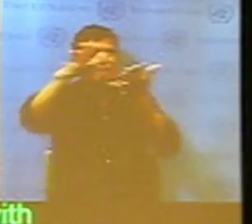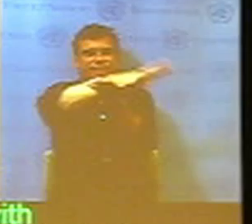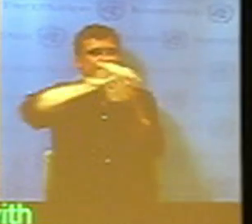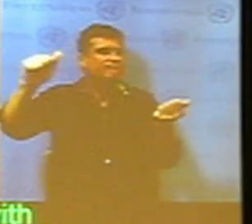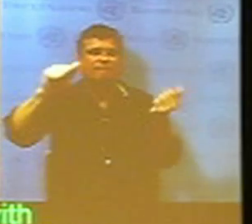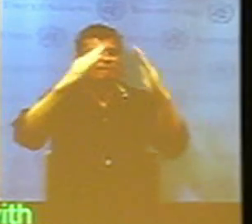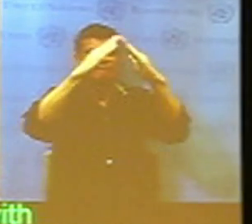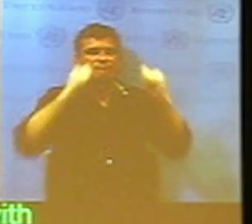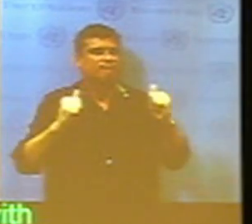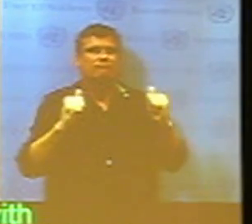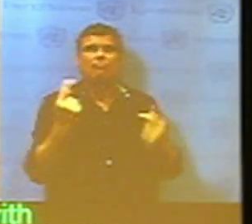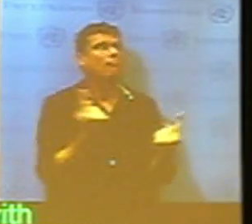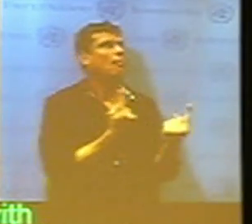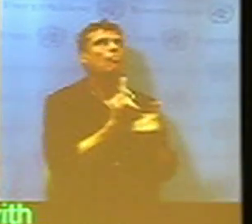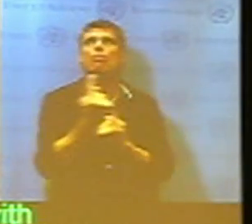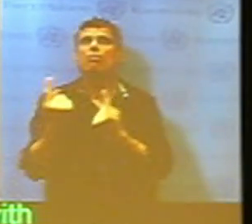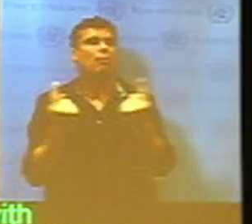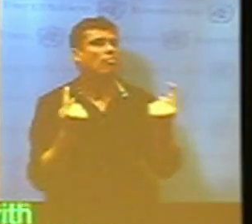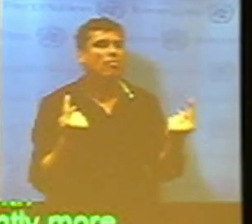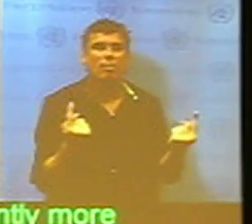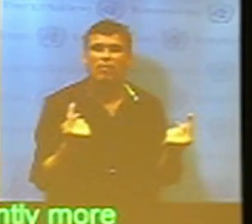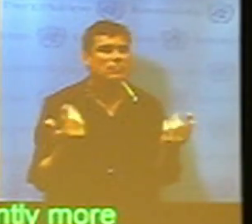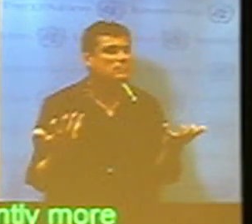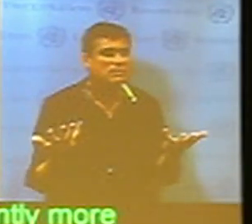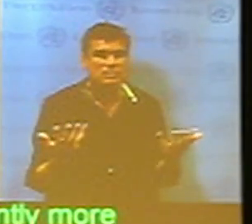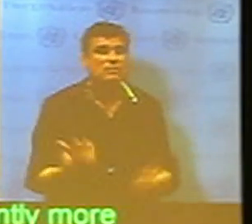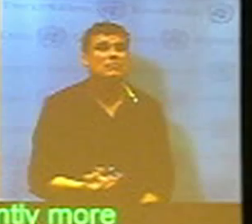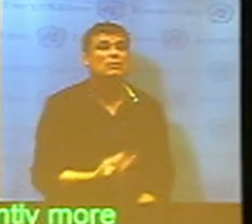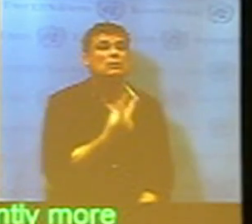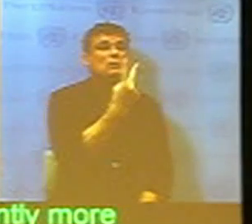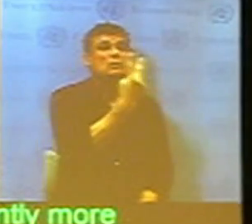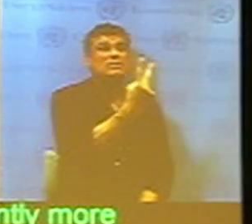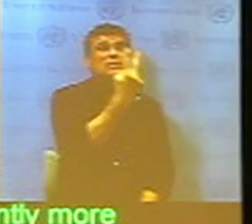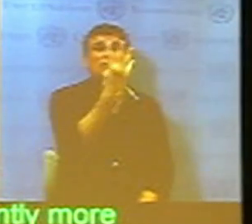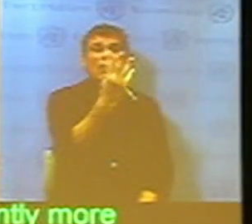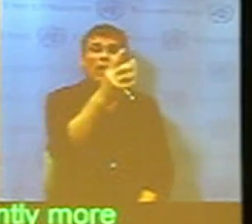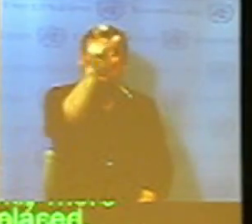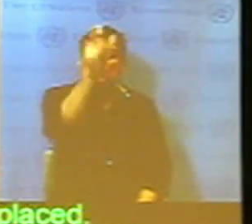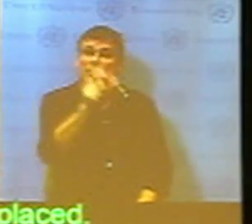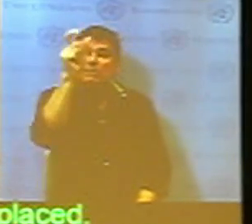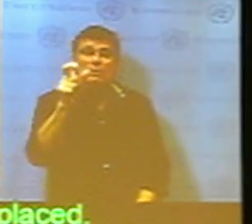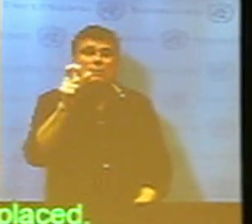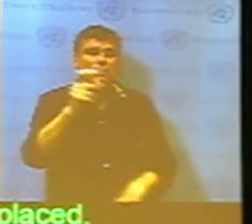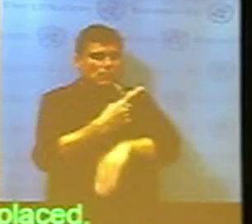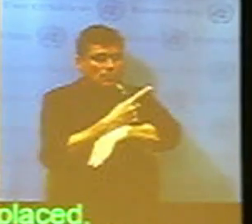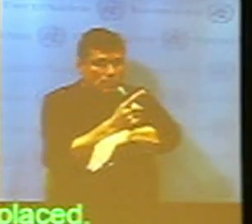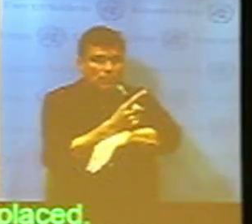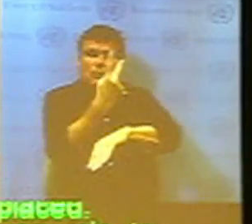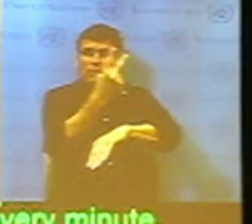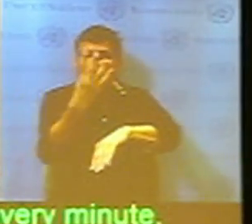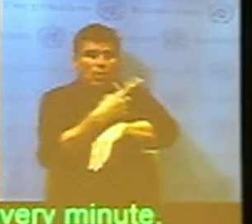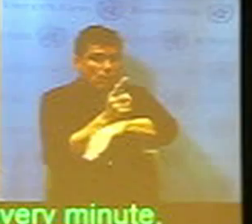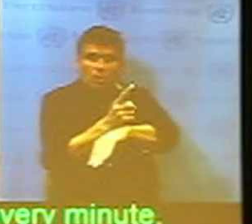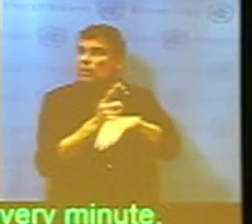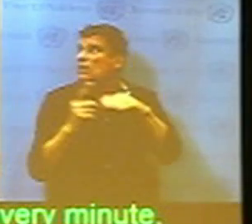24 people every minute. In these situations, we know that persons with disabilities are particularly at